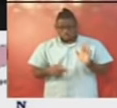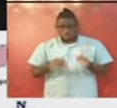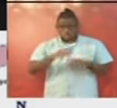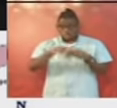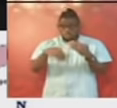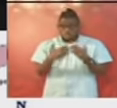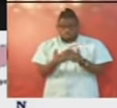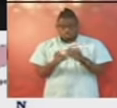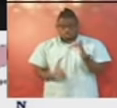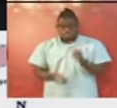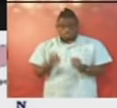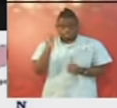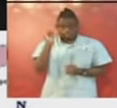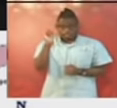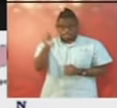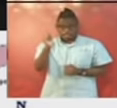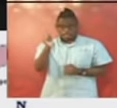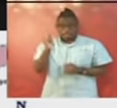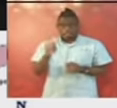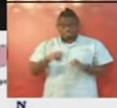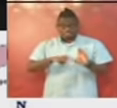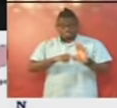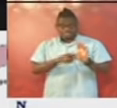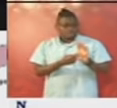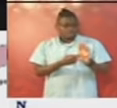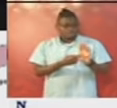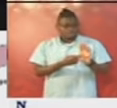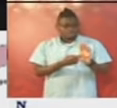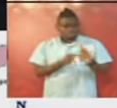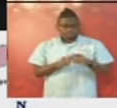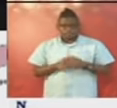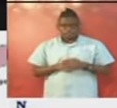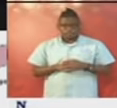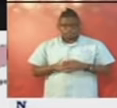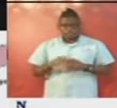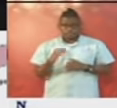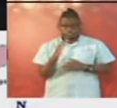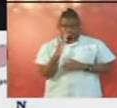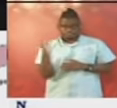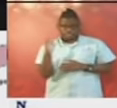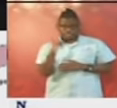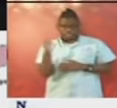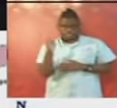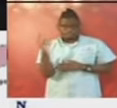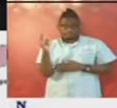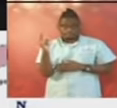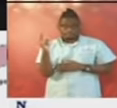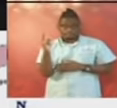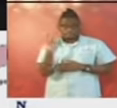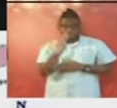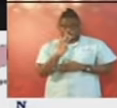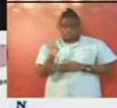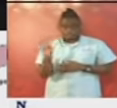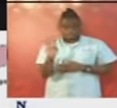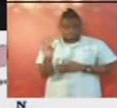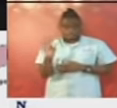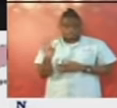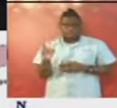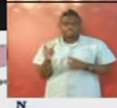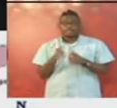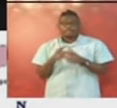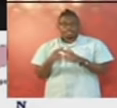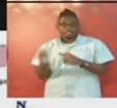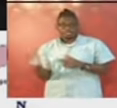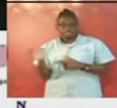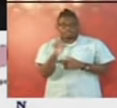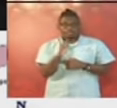Tobago. So if you start on the upper left corner with St. George West, then goes to St. George Central,